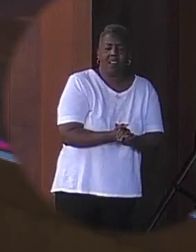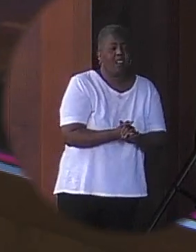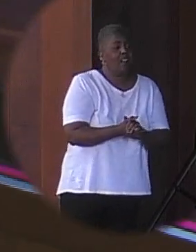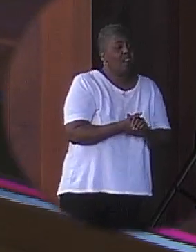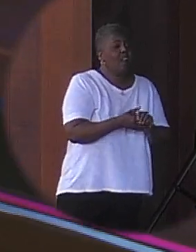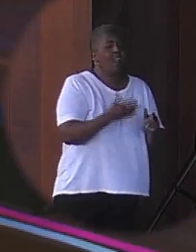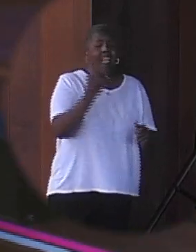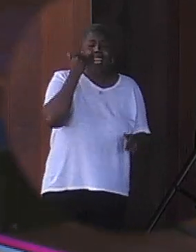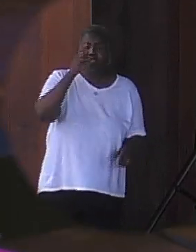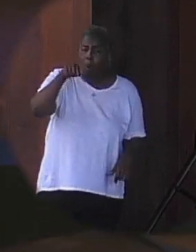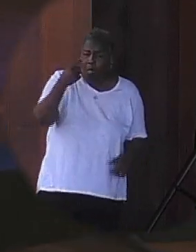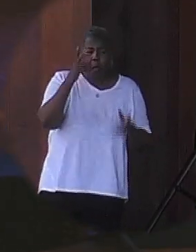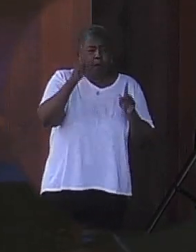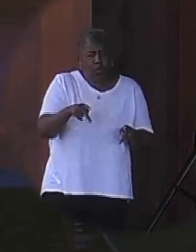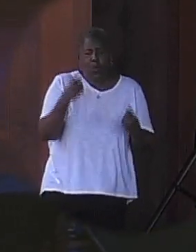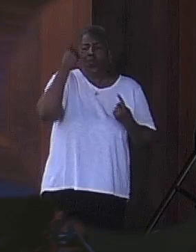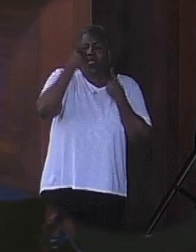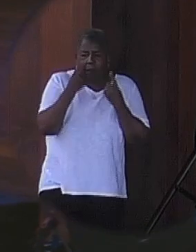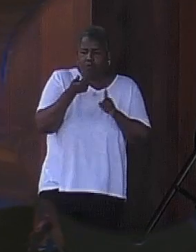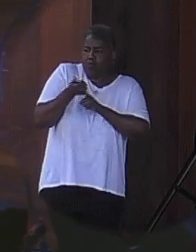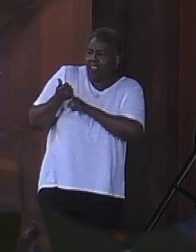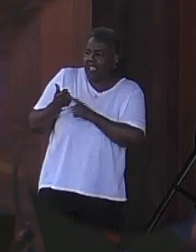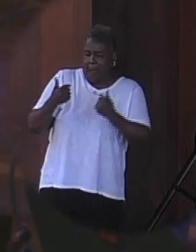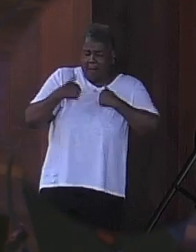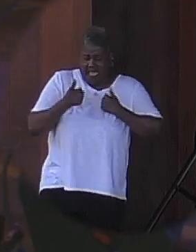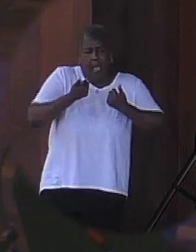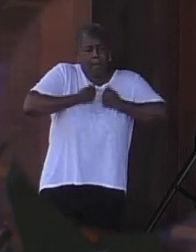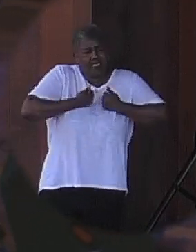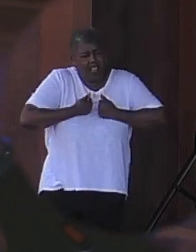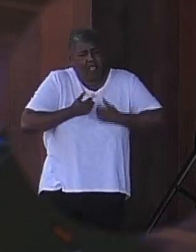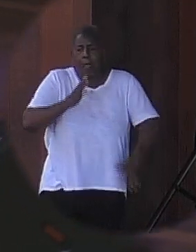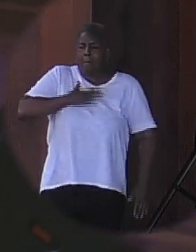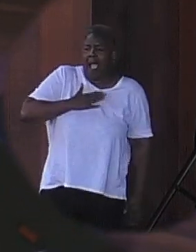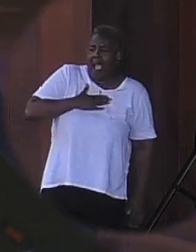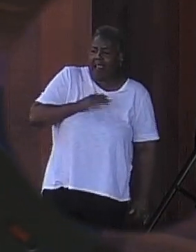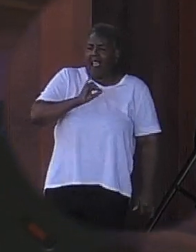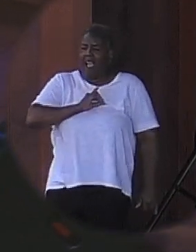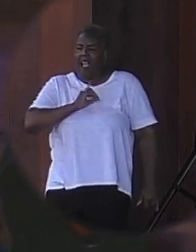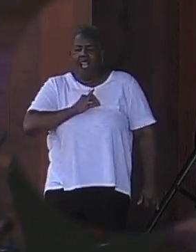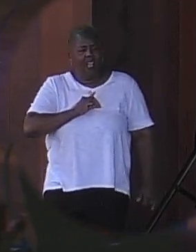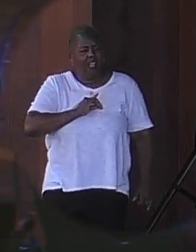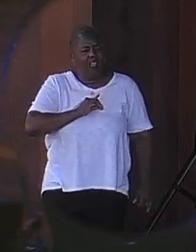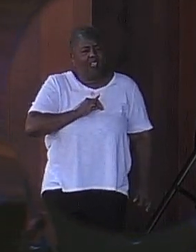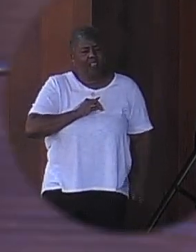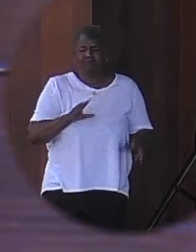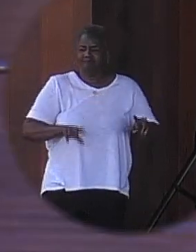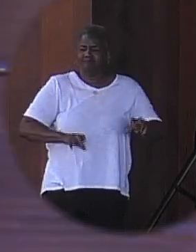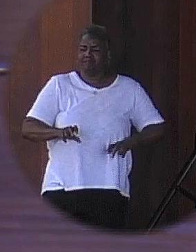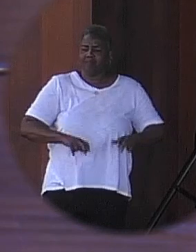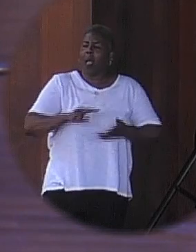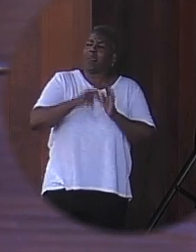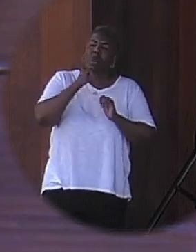Because if all you think about is me, myself, and I, you're not growing